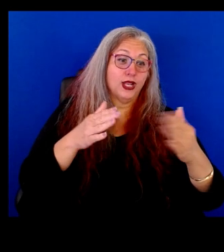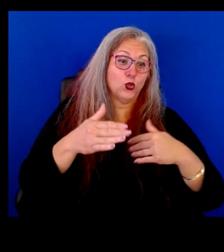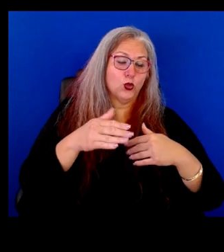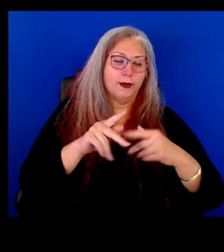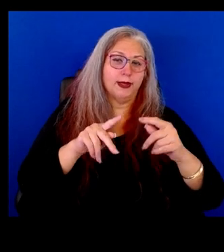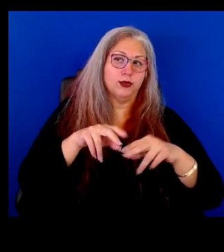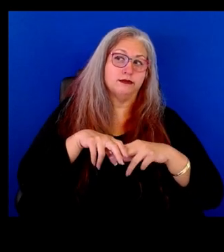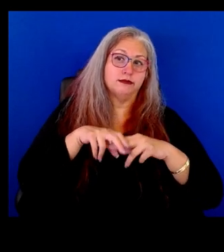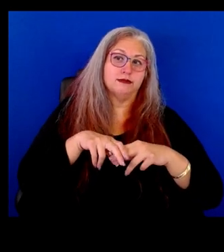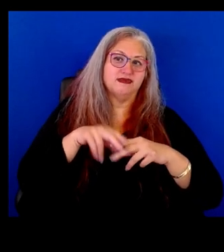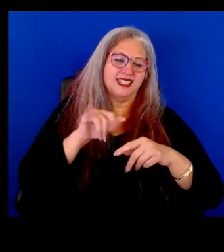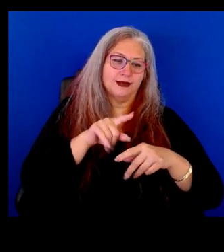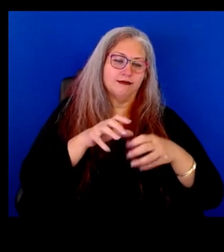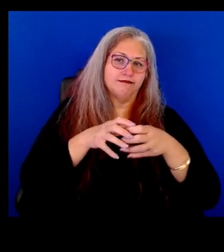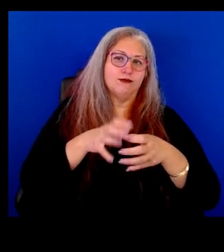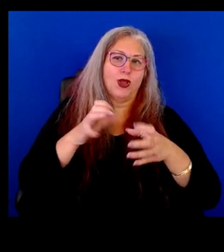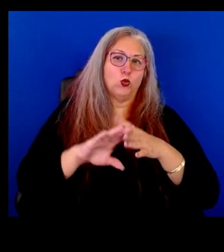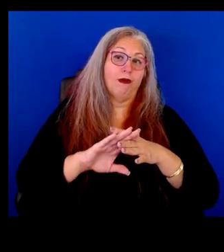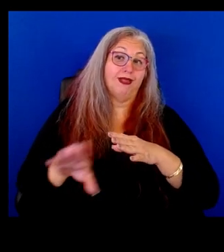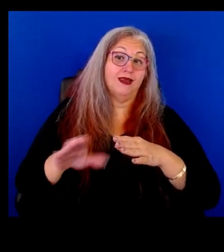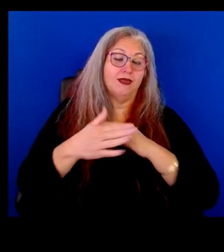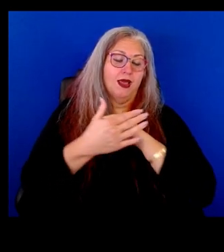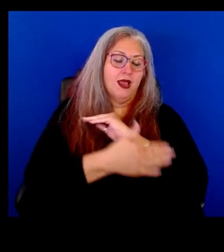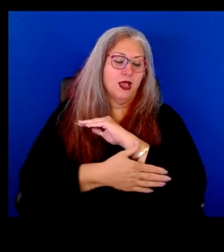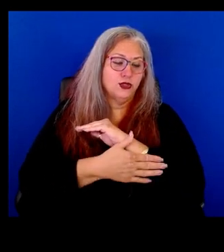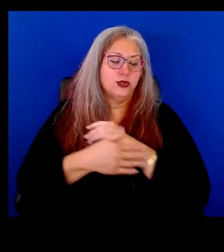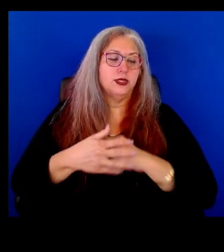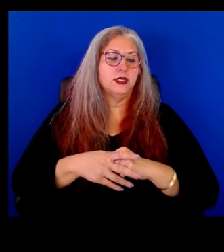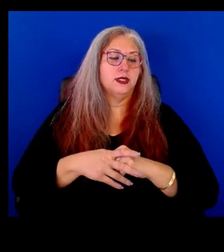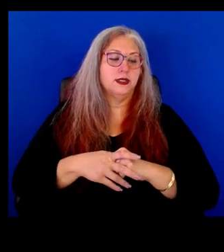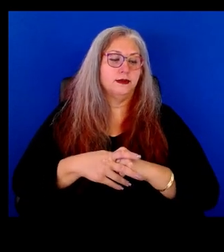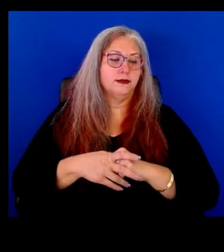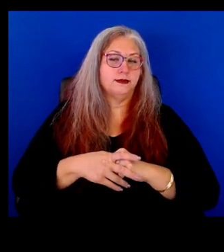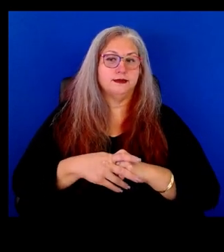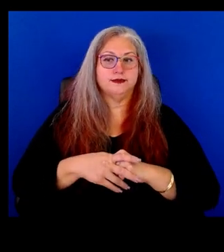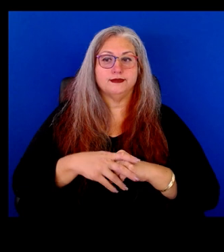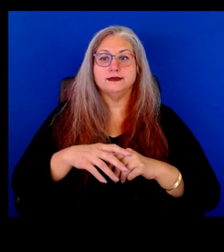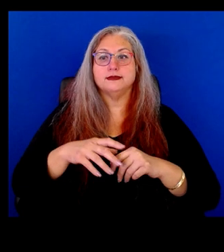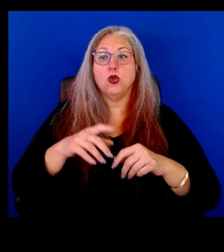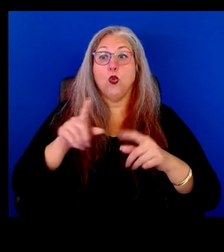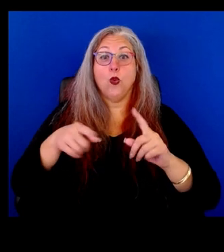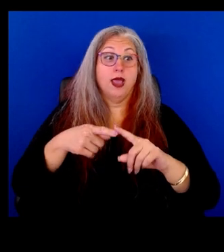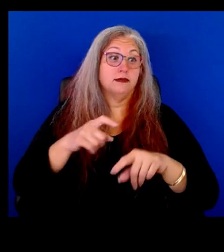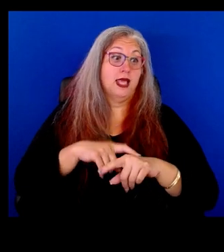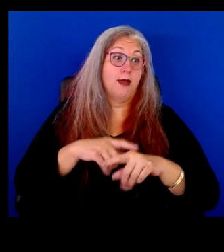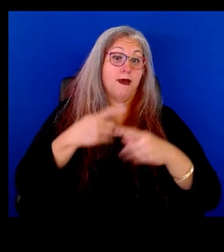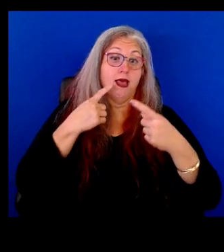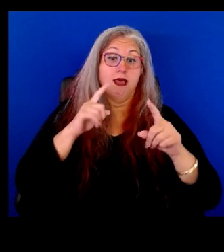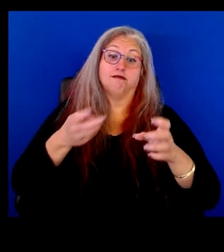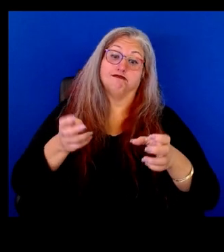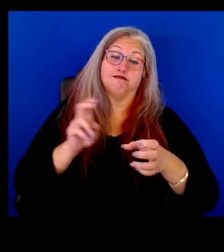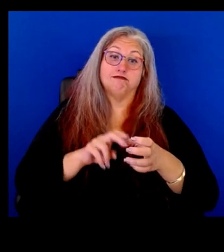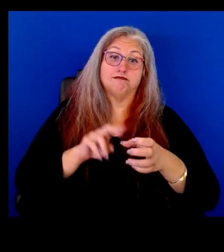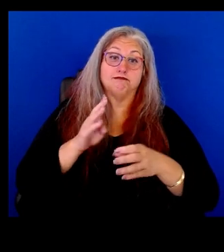waiting rooms for people who were like them leaving the country. And it was finally when they were allowed on the